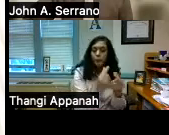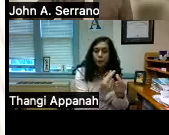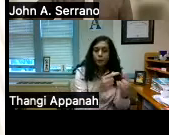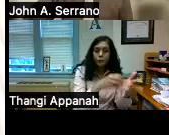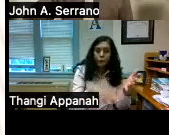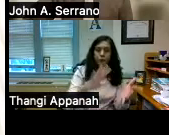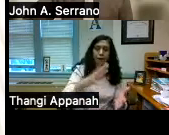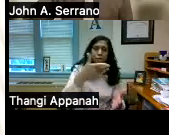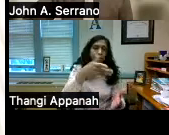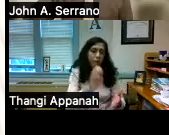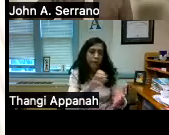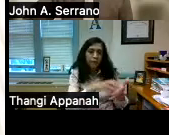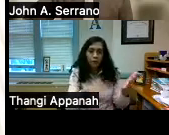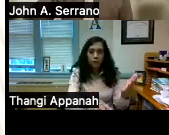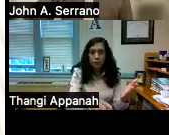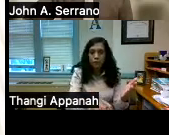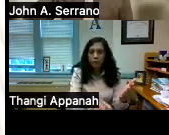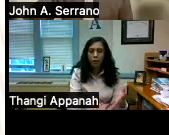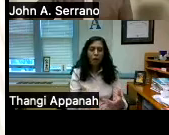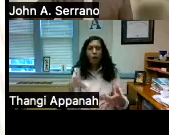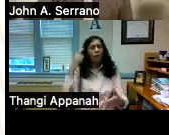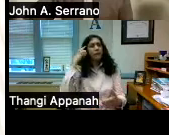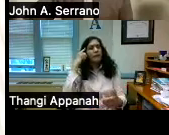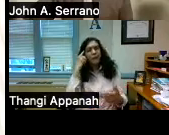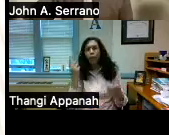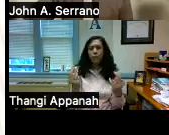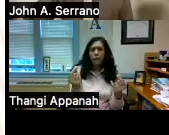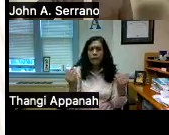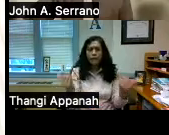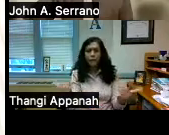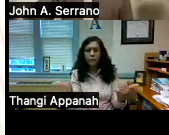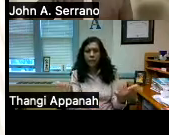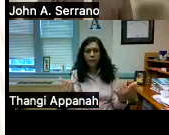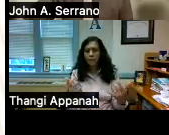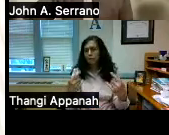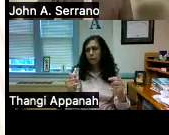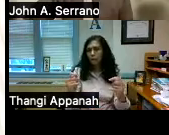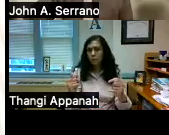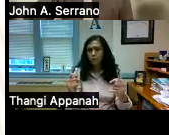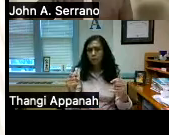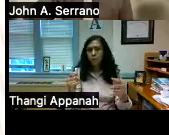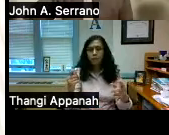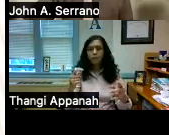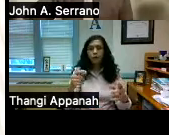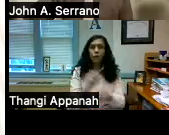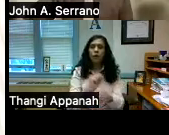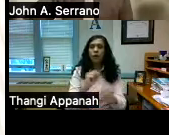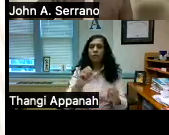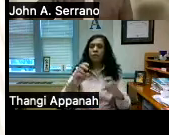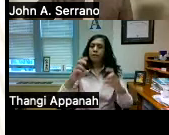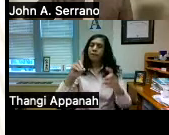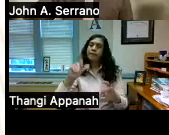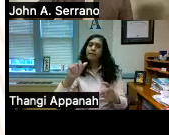So that means you can't only work with one group of students. And we say, okay, what are we going to do today for these